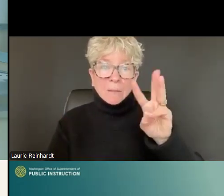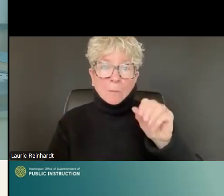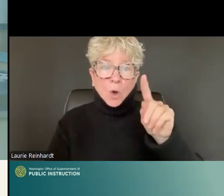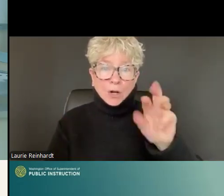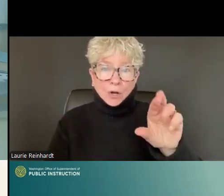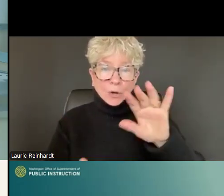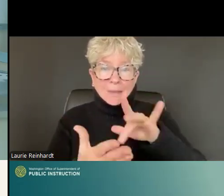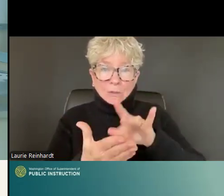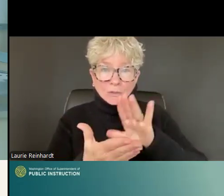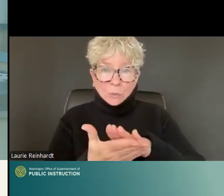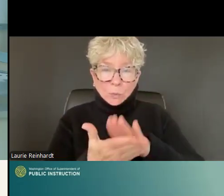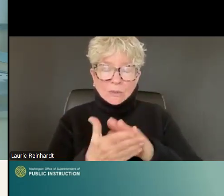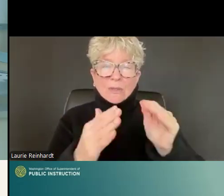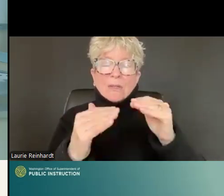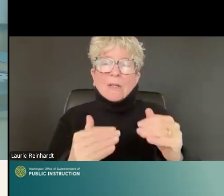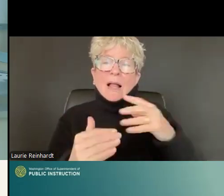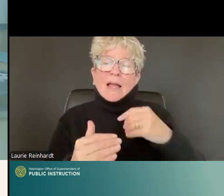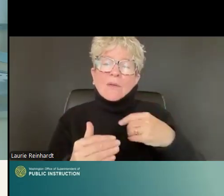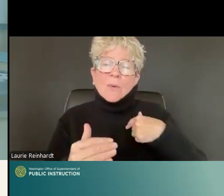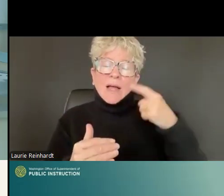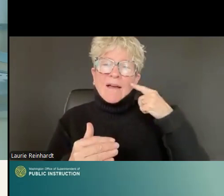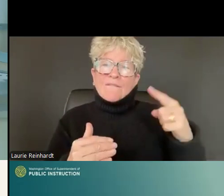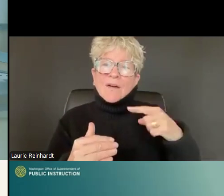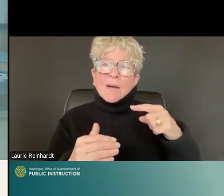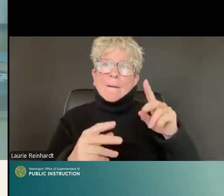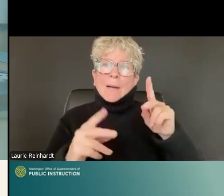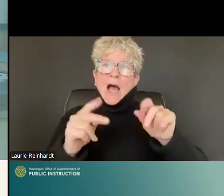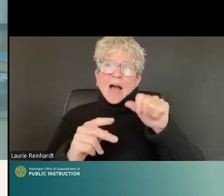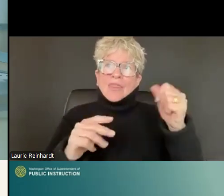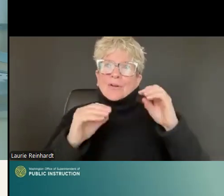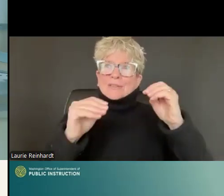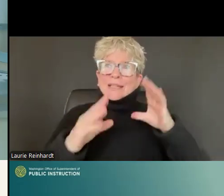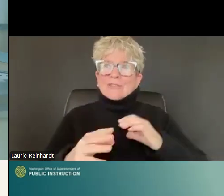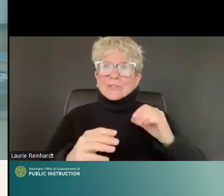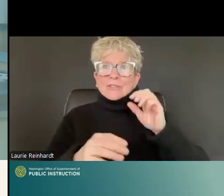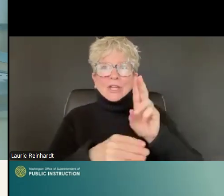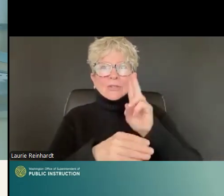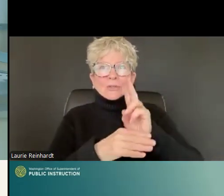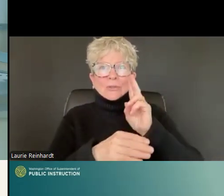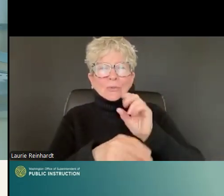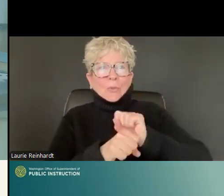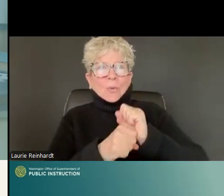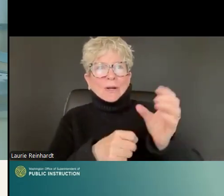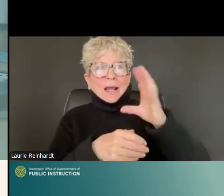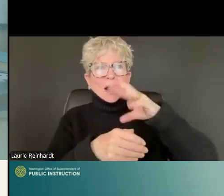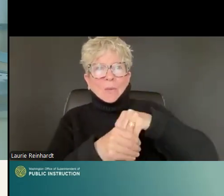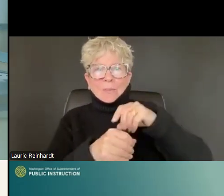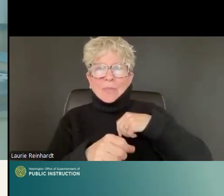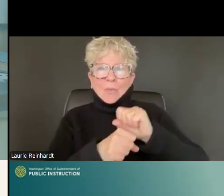We will also have a practitioner panel that I'll be introducing to you all later.